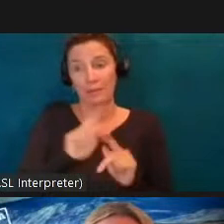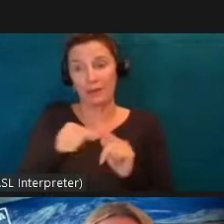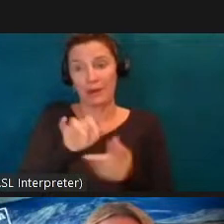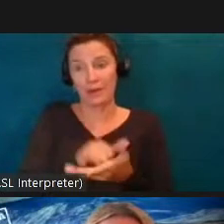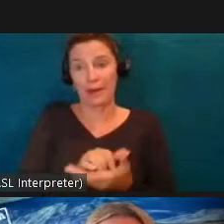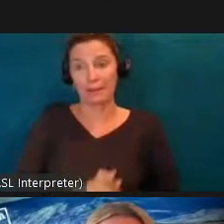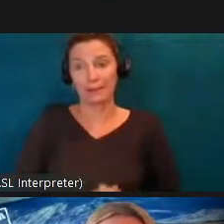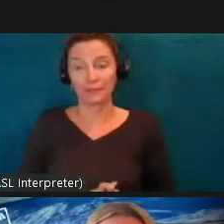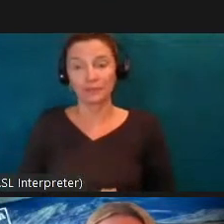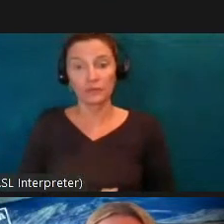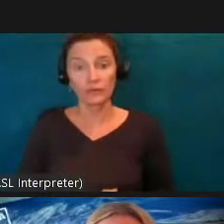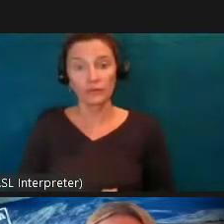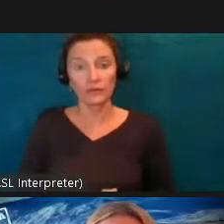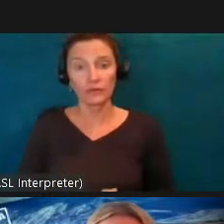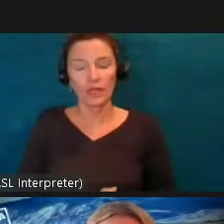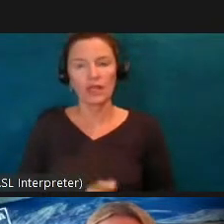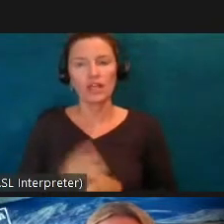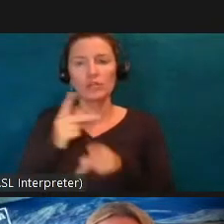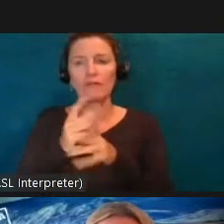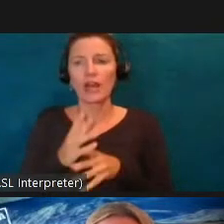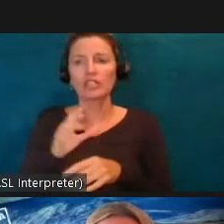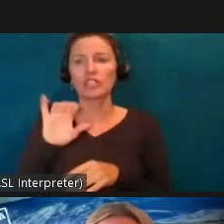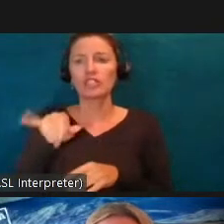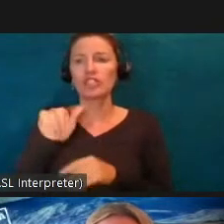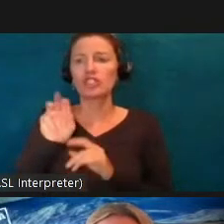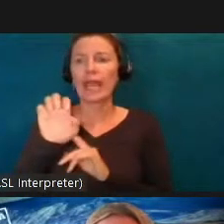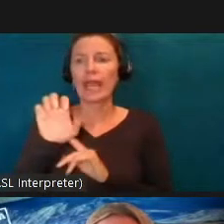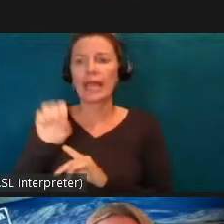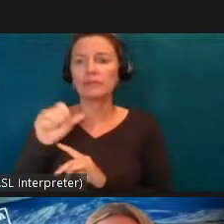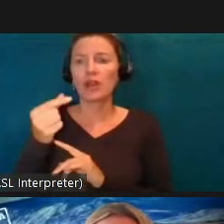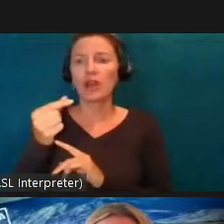that. Is Supervisor James Gore with us?